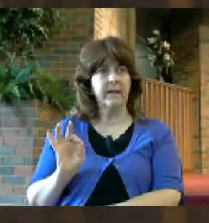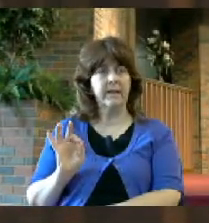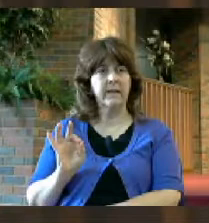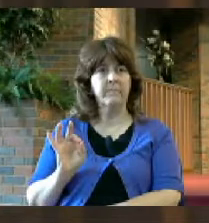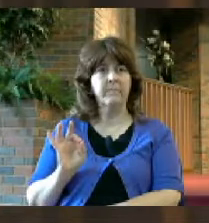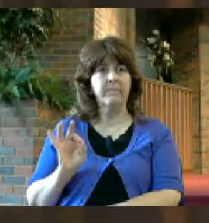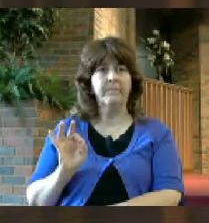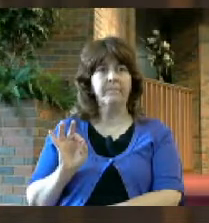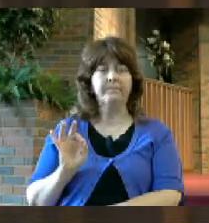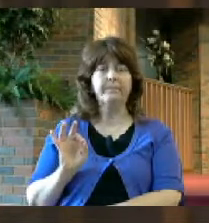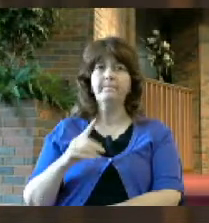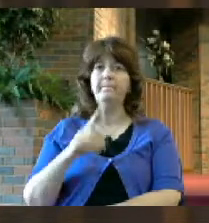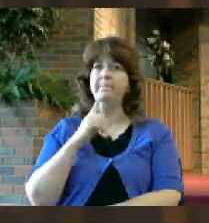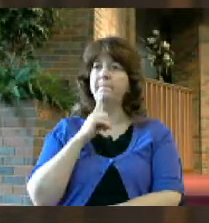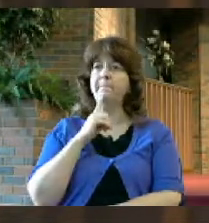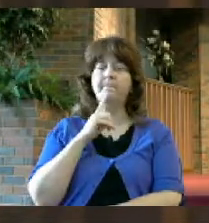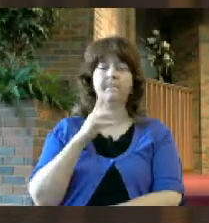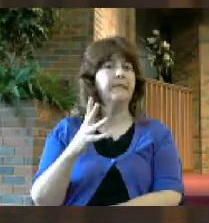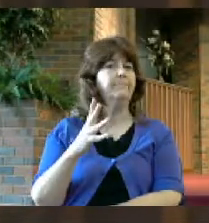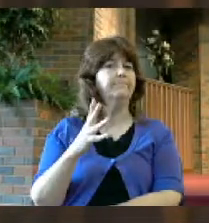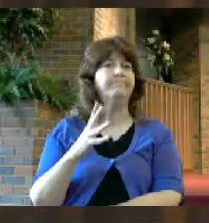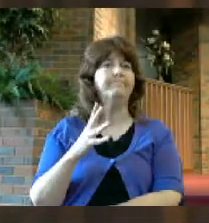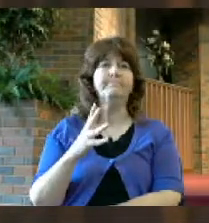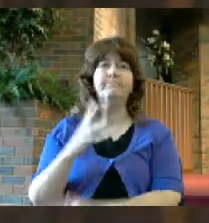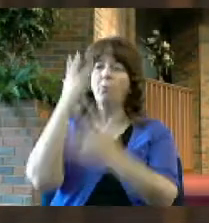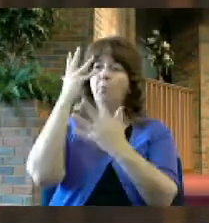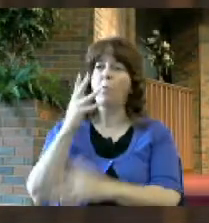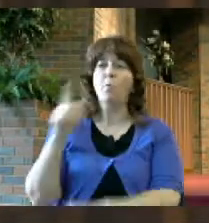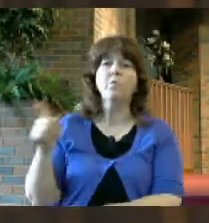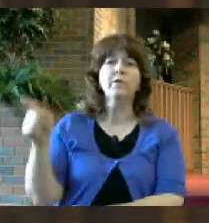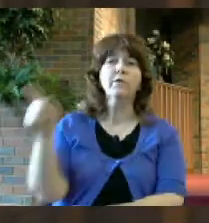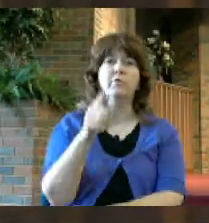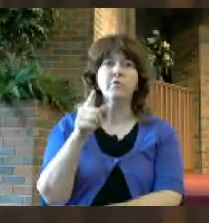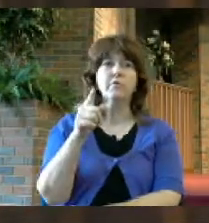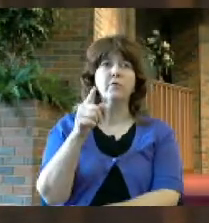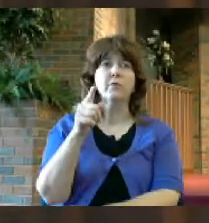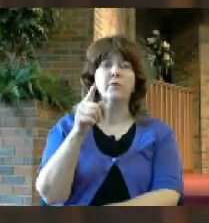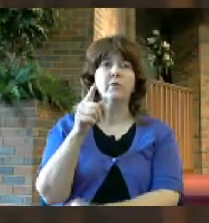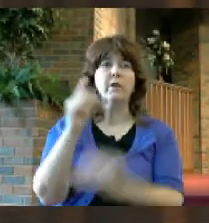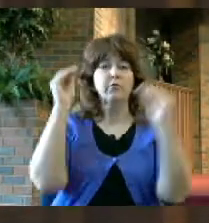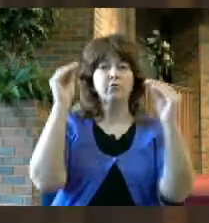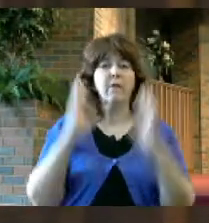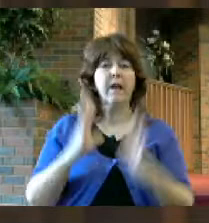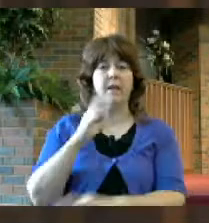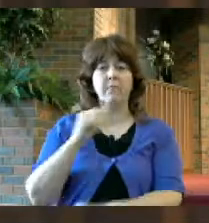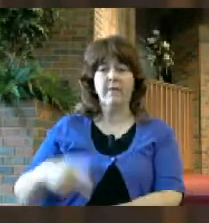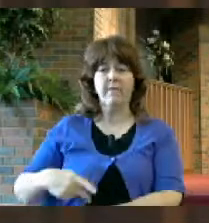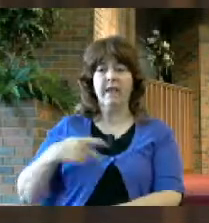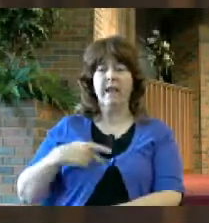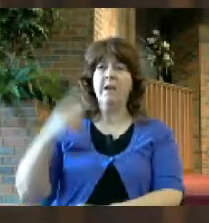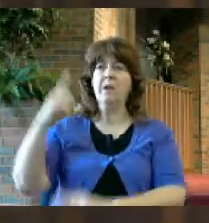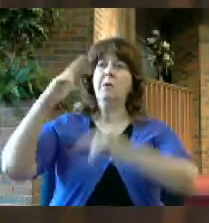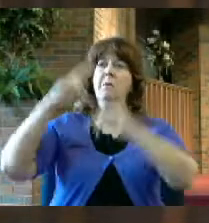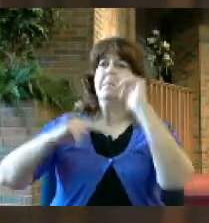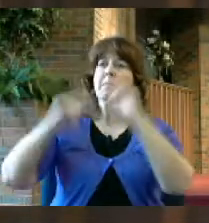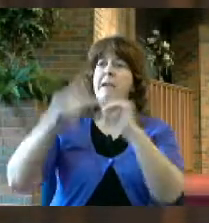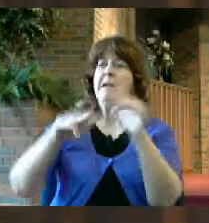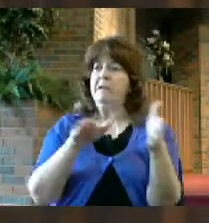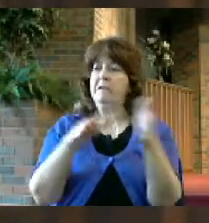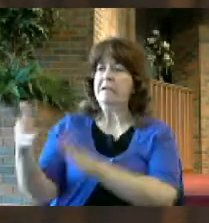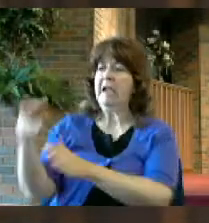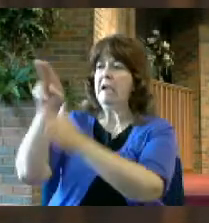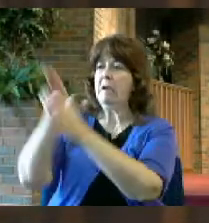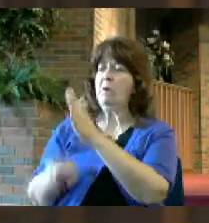Pharisees, hypocrites, because you build the tombs of the prophets and adorn the monuments of the righteous, and